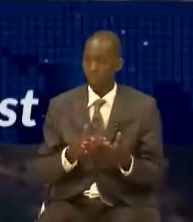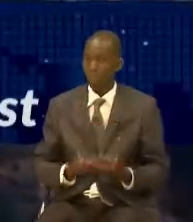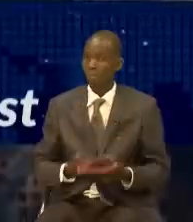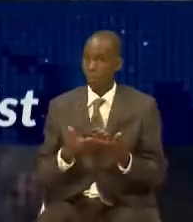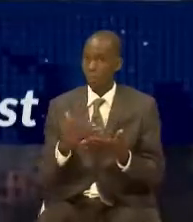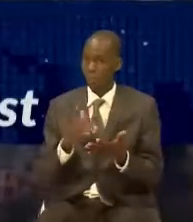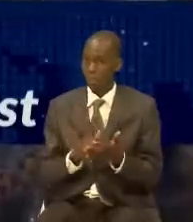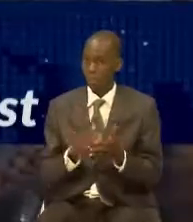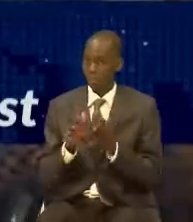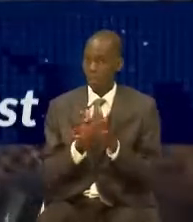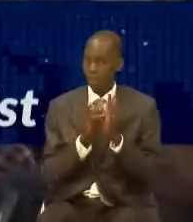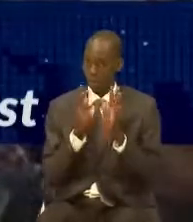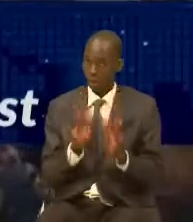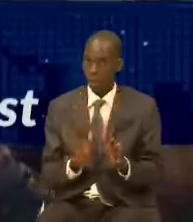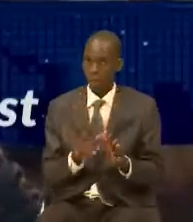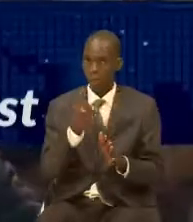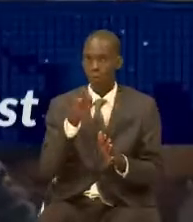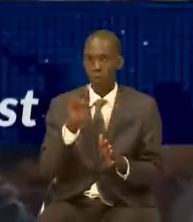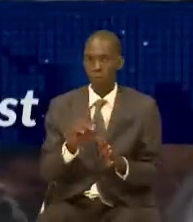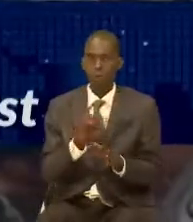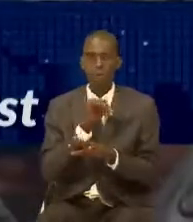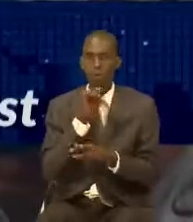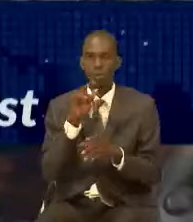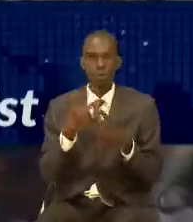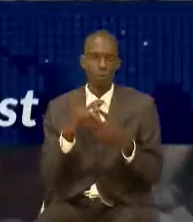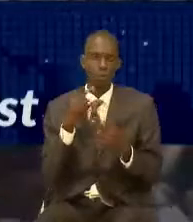to whoever we pick the slip.